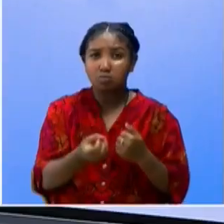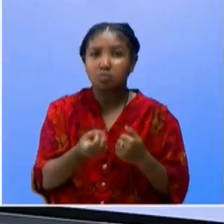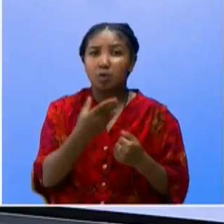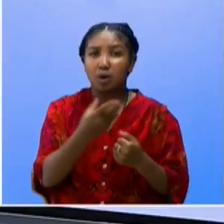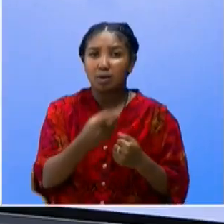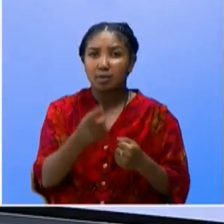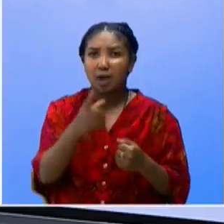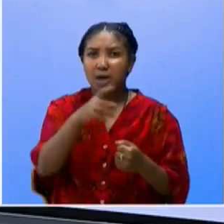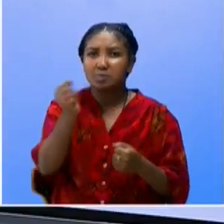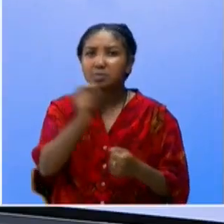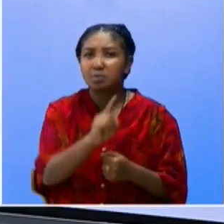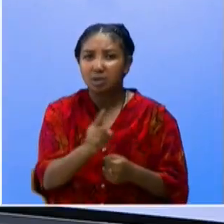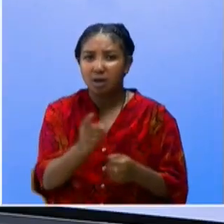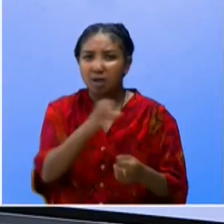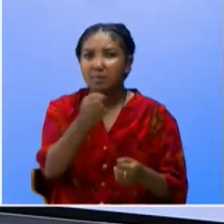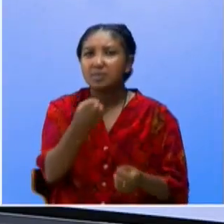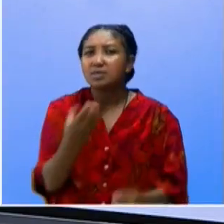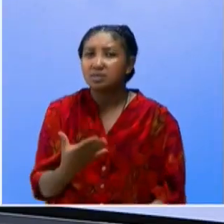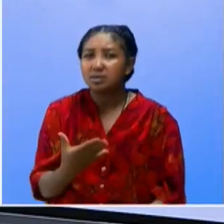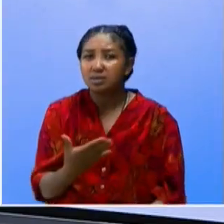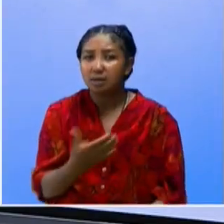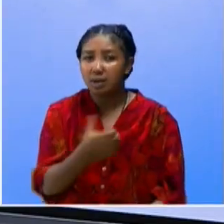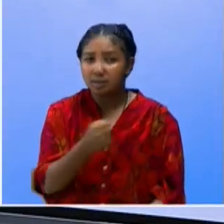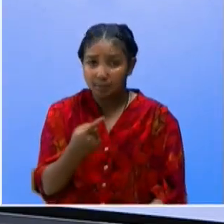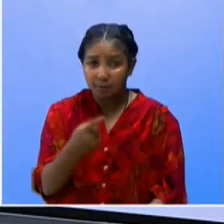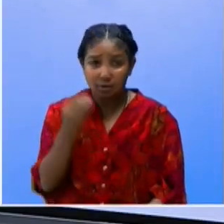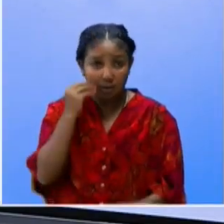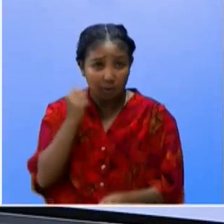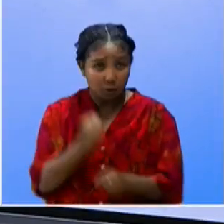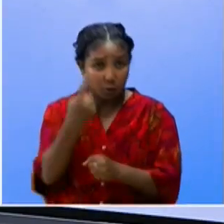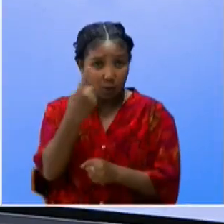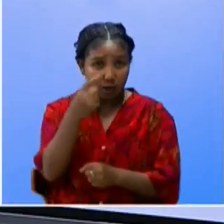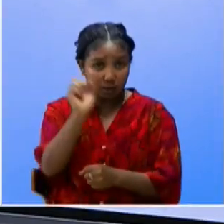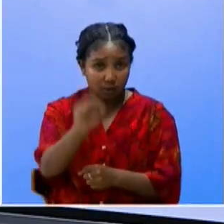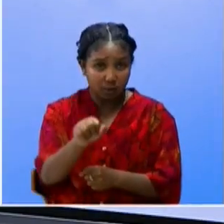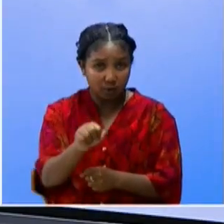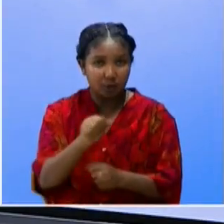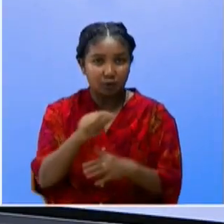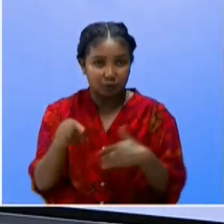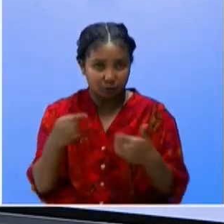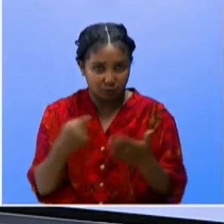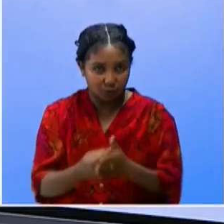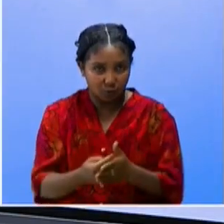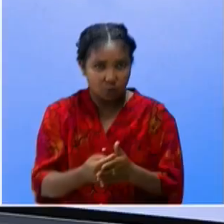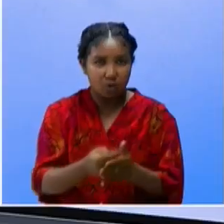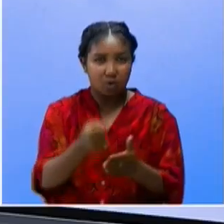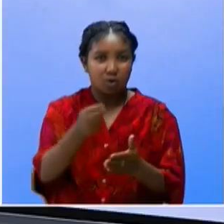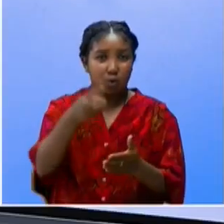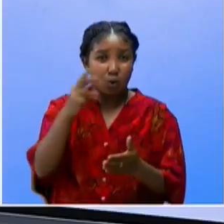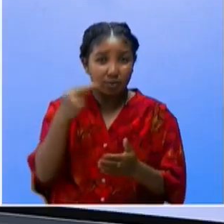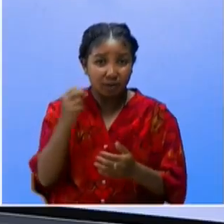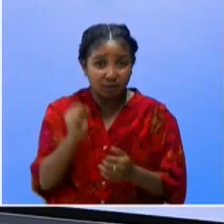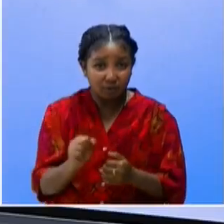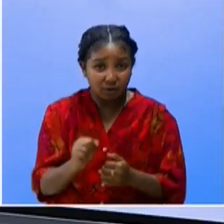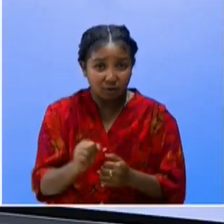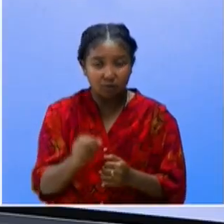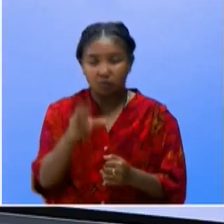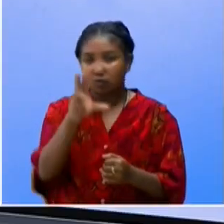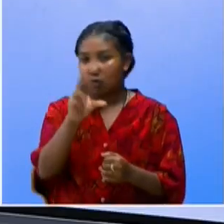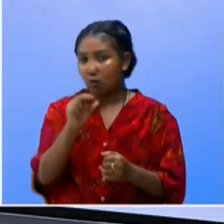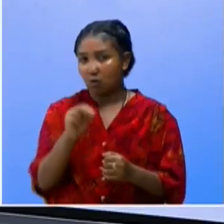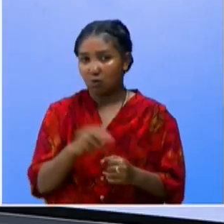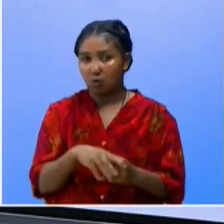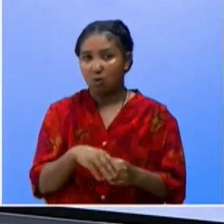the assignment. How many assignment is here? Only one assignment. So, can we use where?